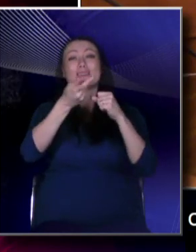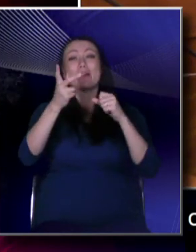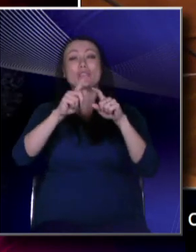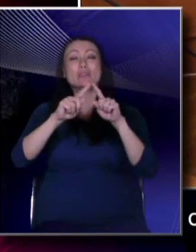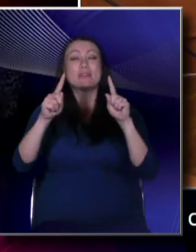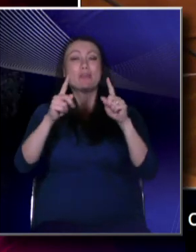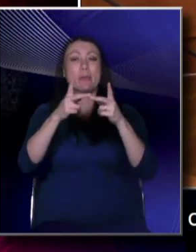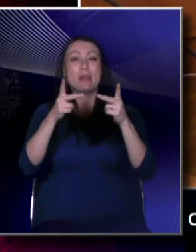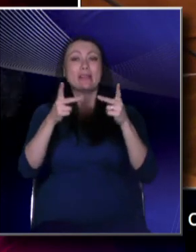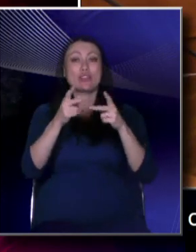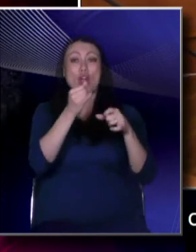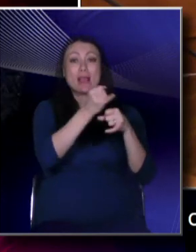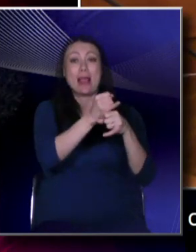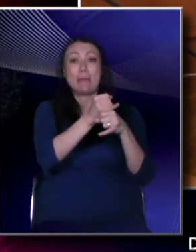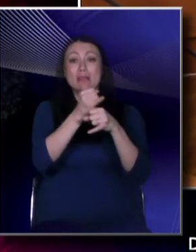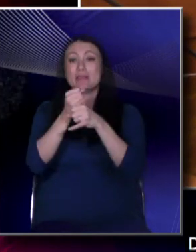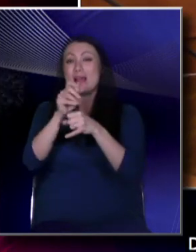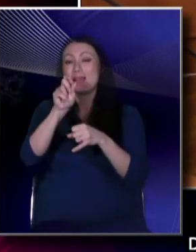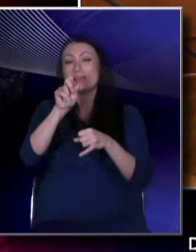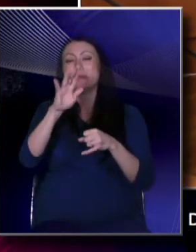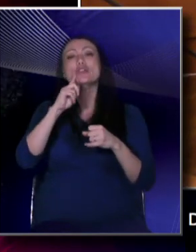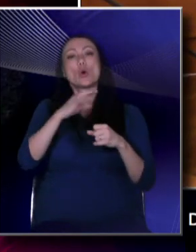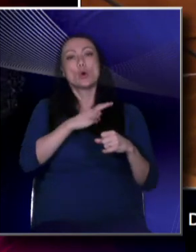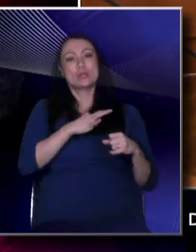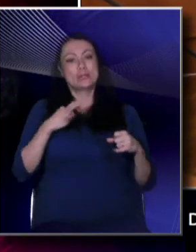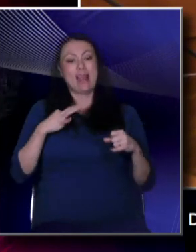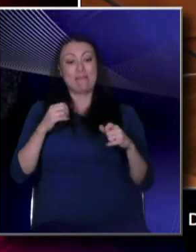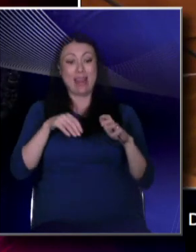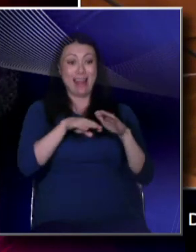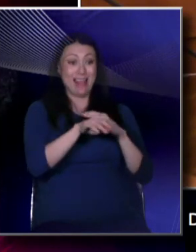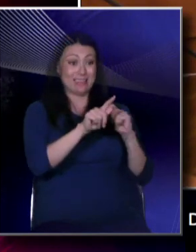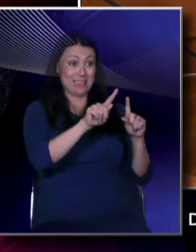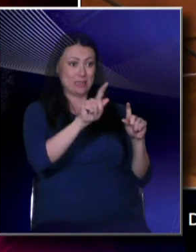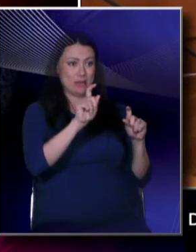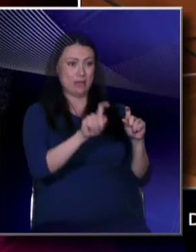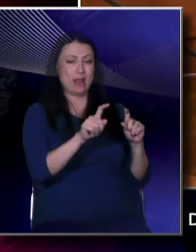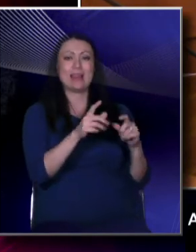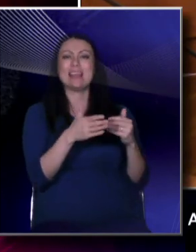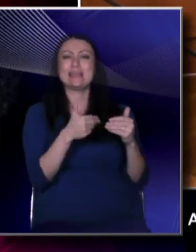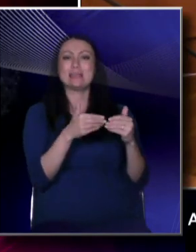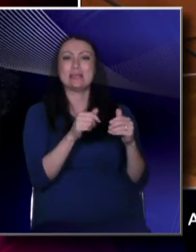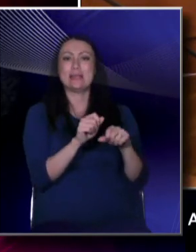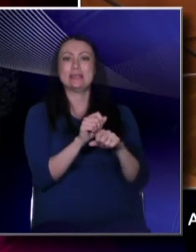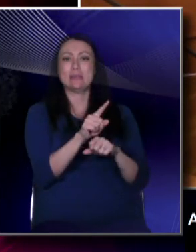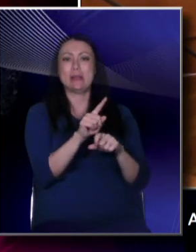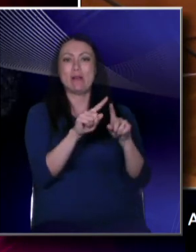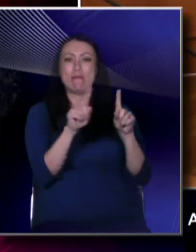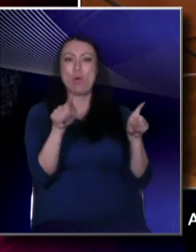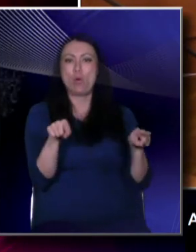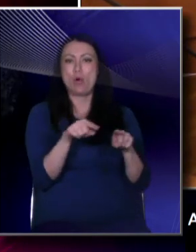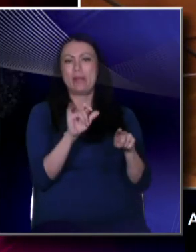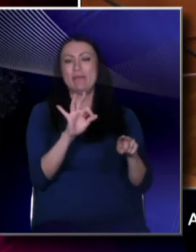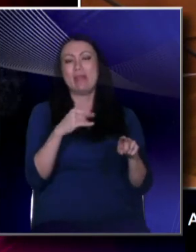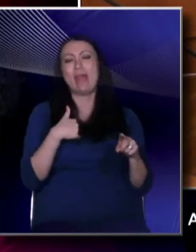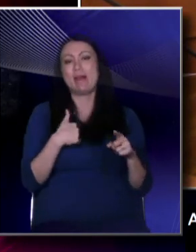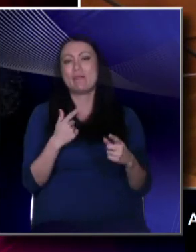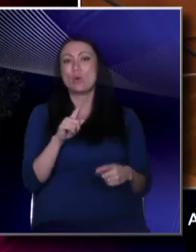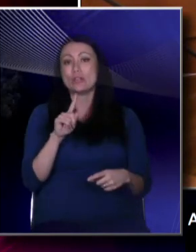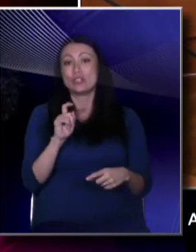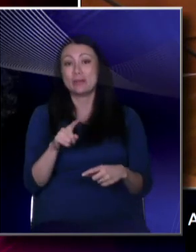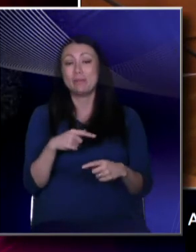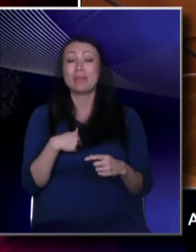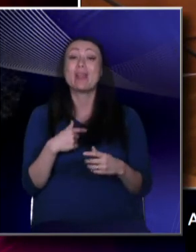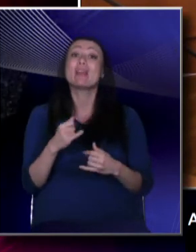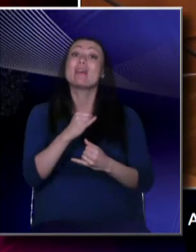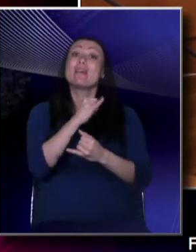ASDB, so that staff can access that and easily submit a form if they have an inquiry. And then